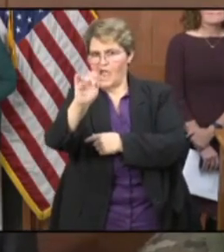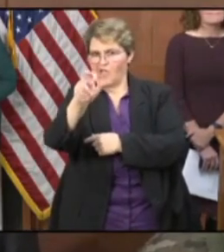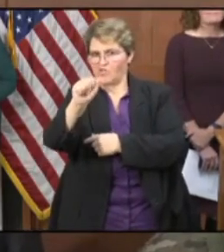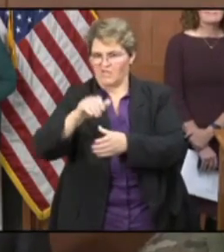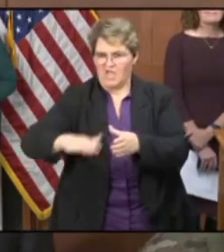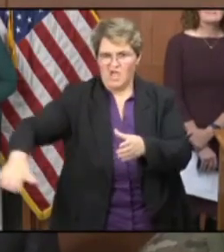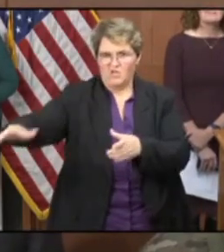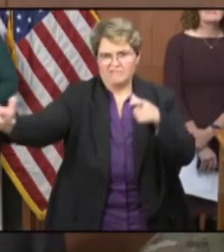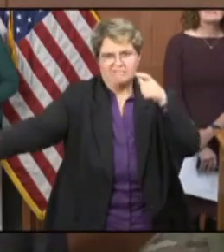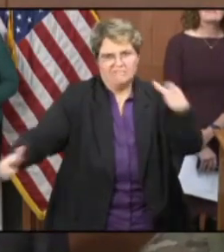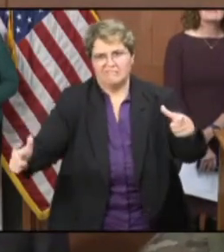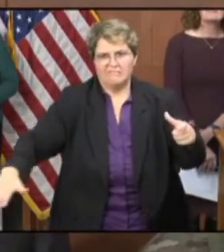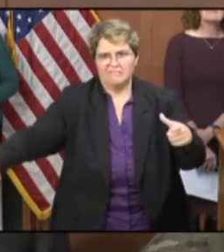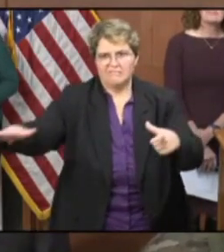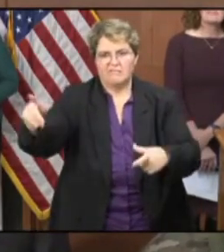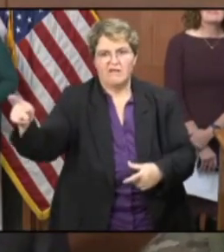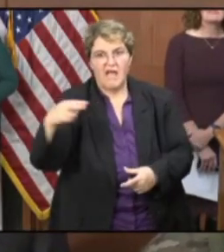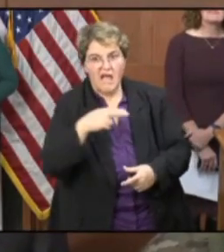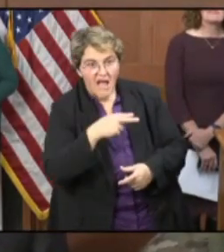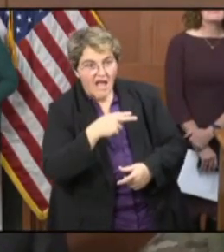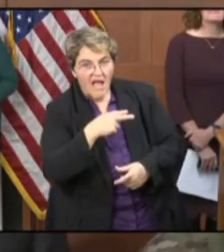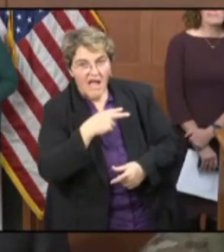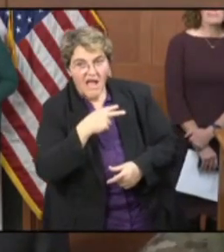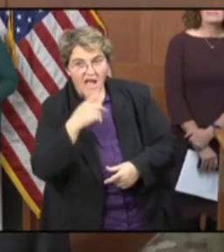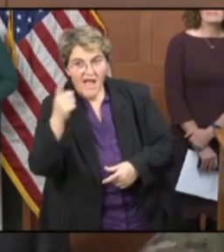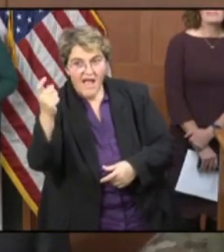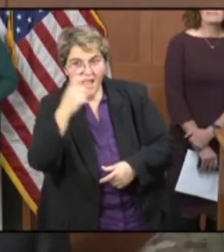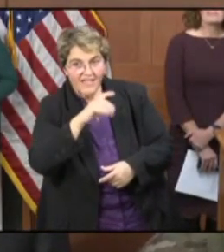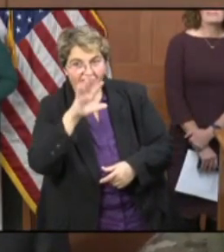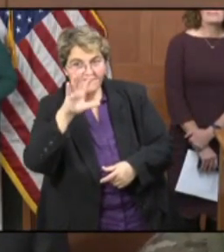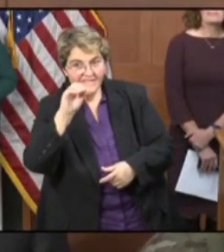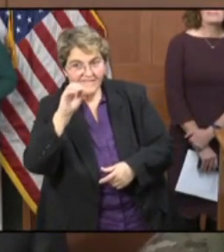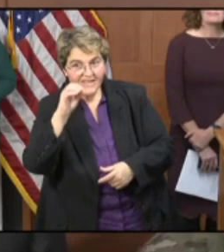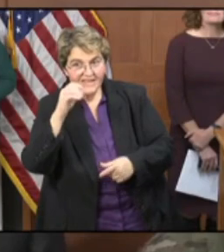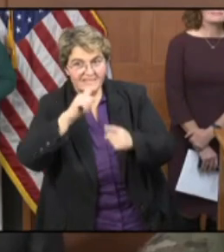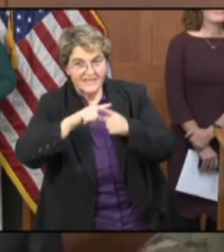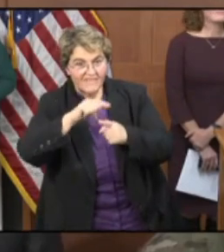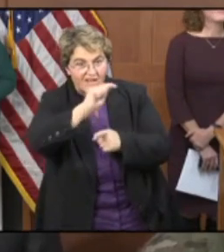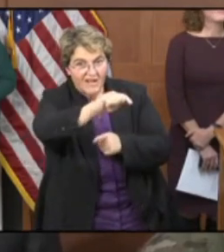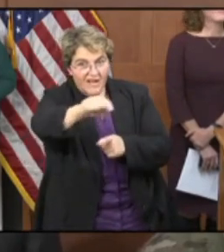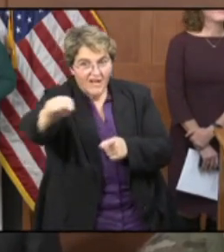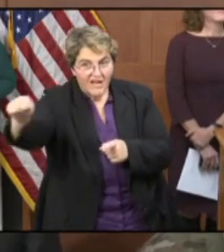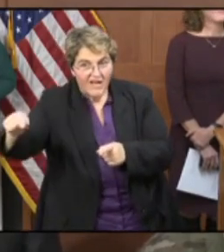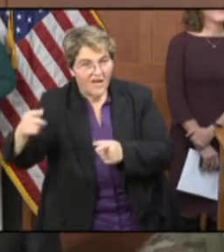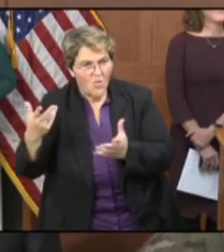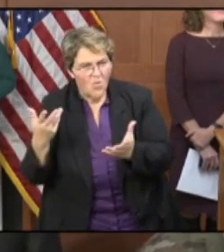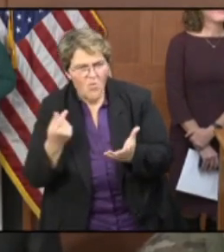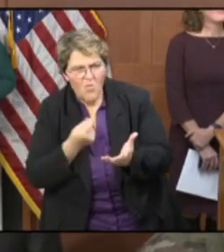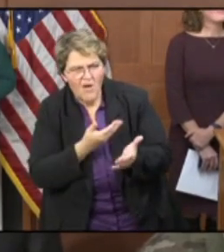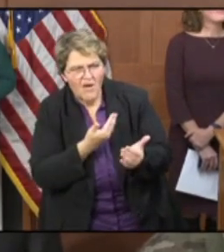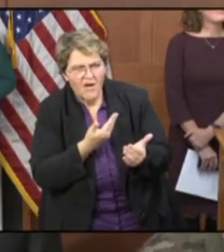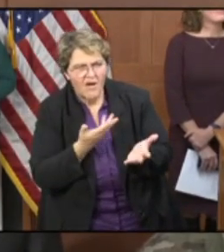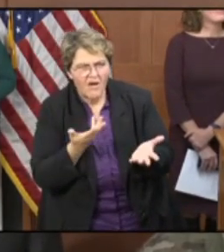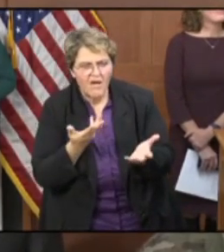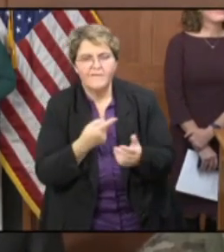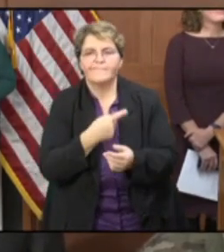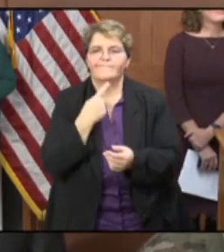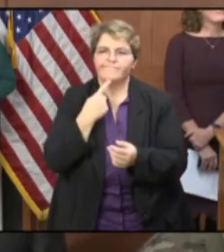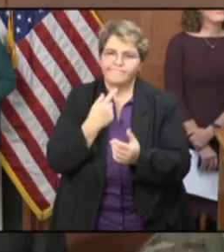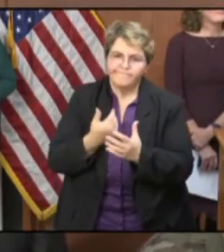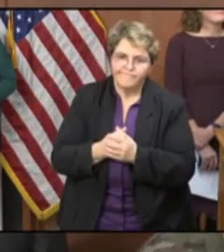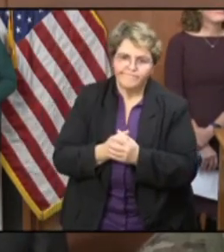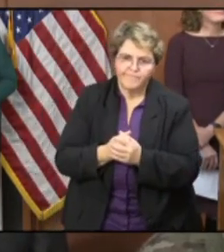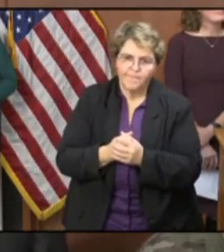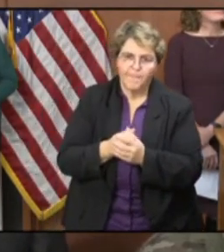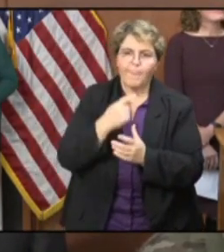So there are 50 active, altogether there have been 50 fires? So we're getting tremendous cooperation from the